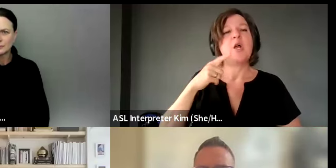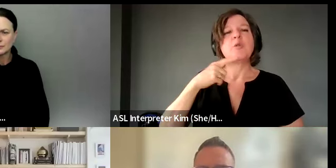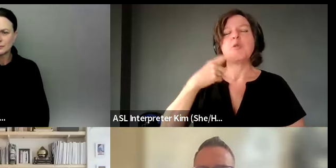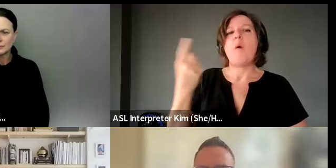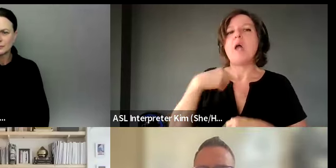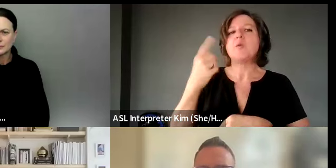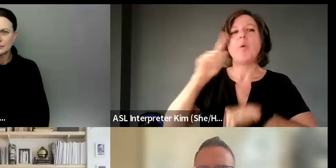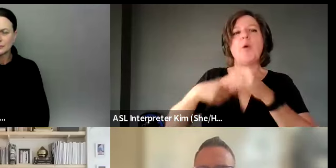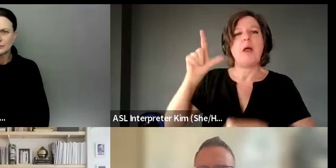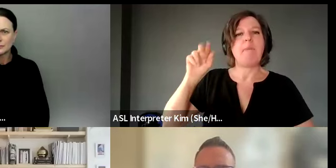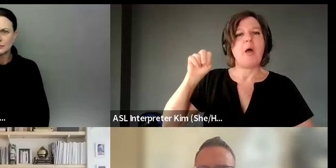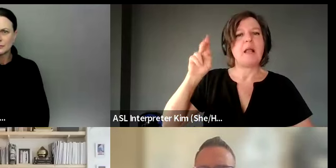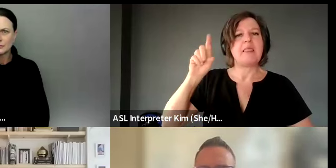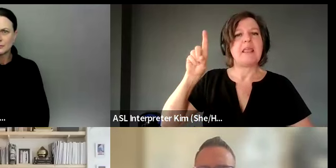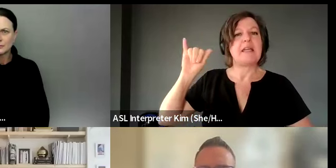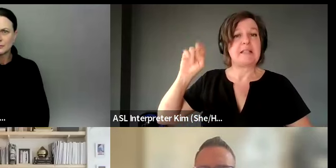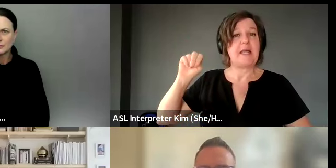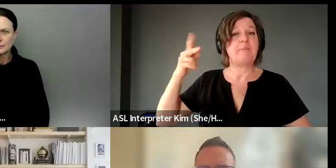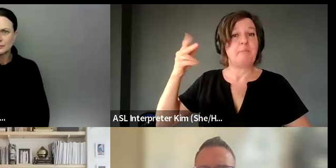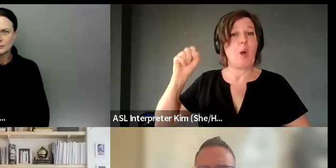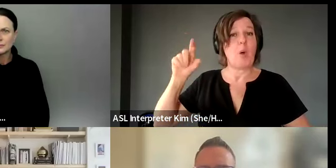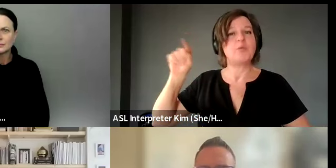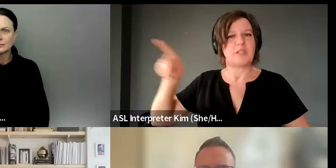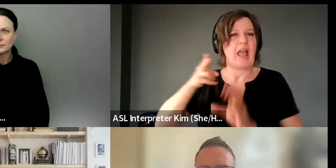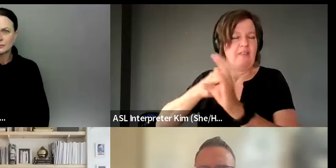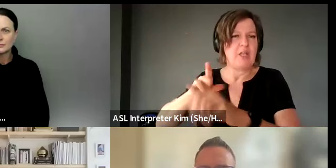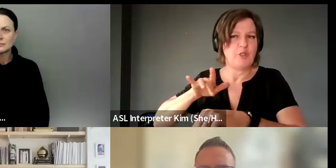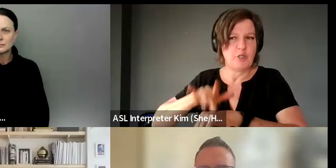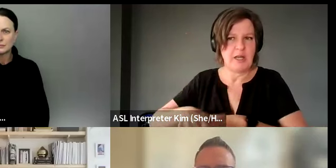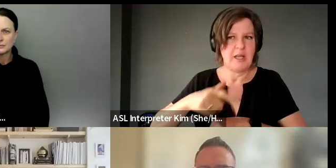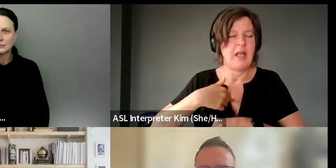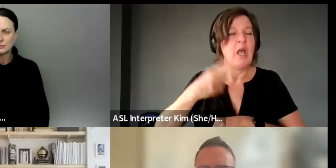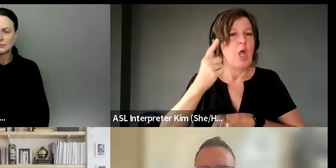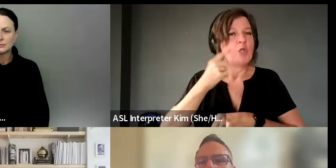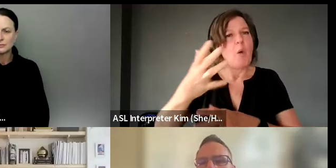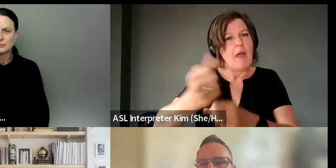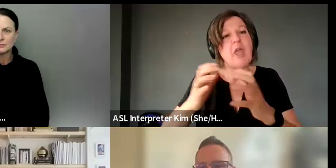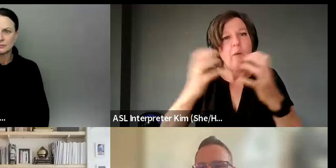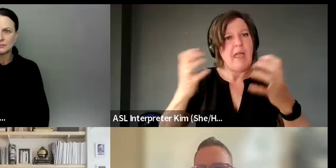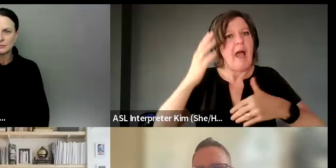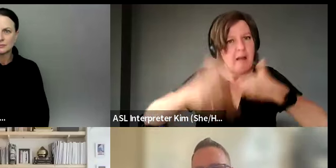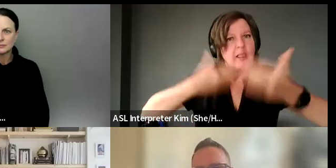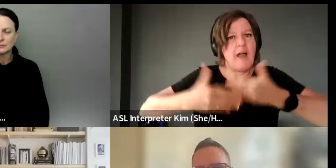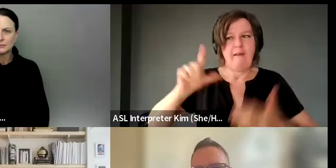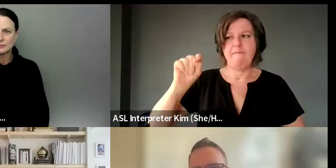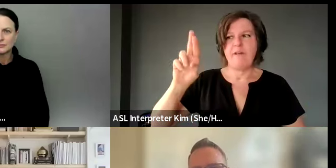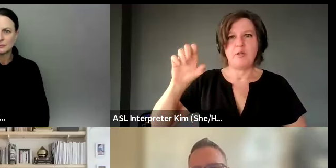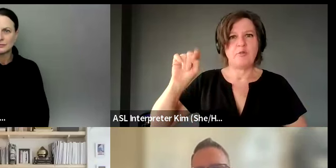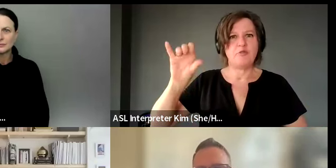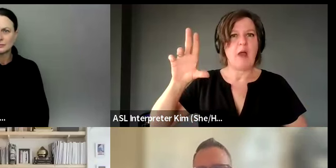ally. So I think we got like a lot of traction, I'd say.